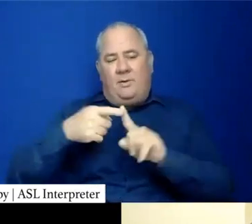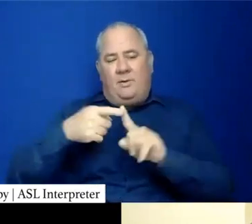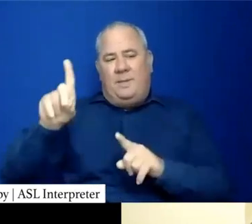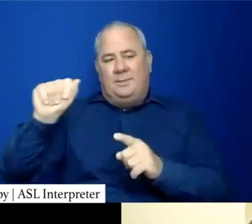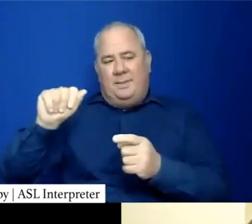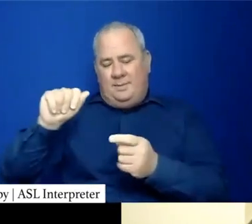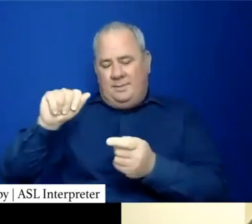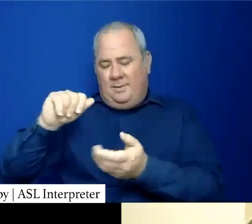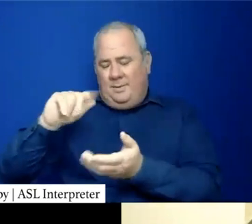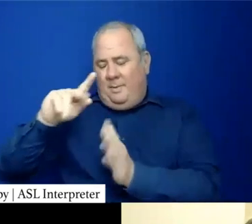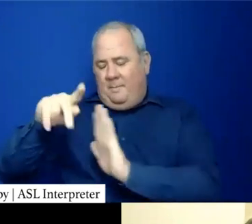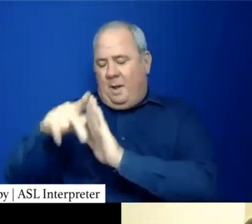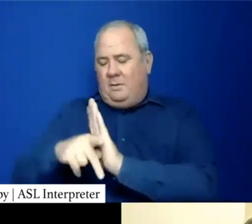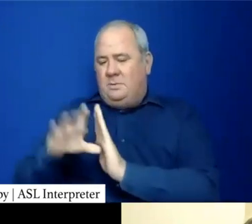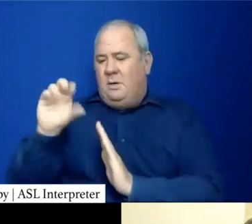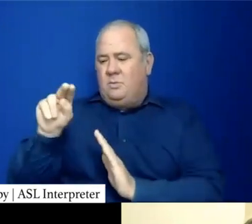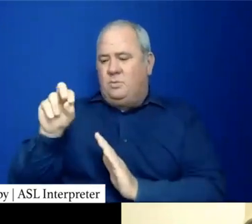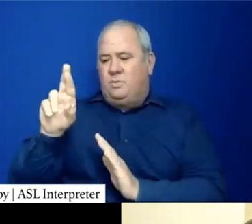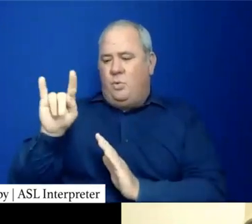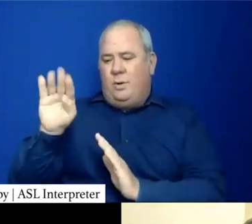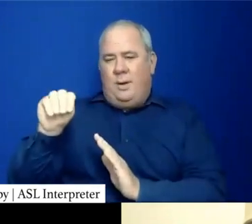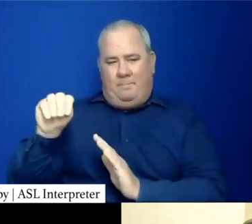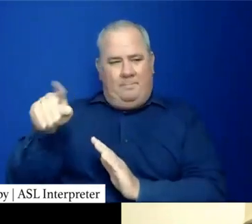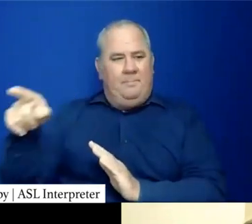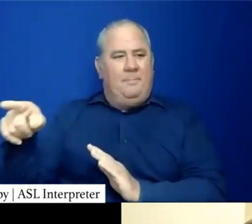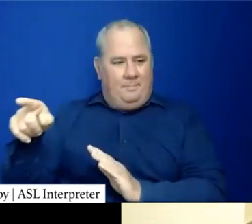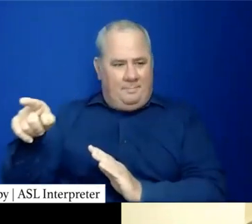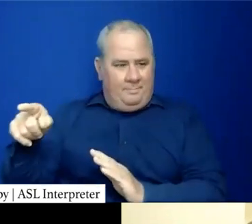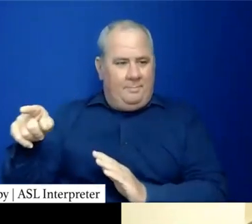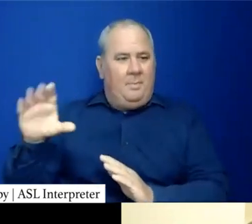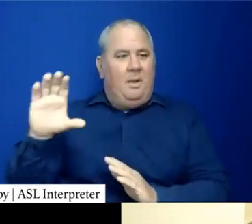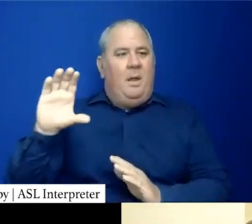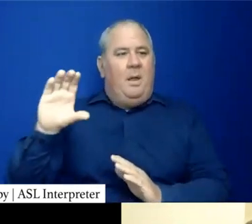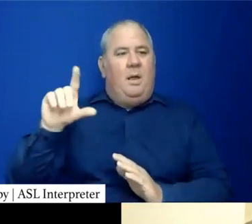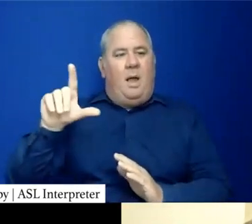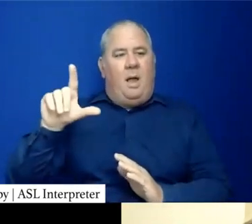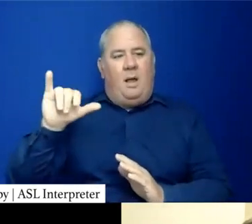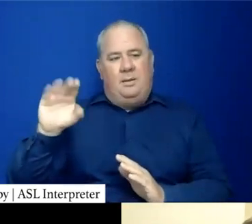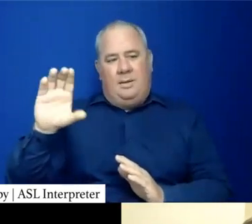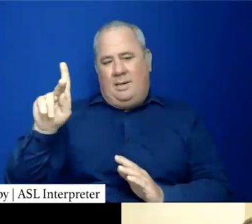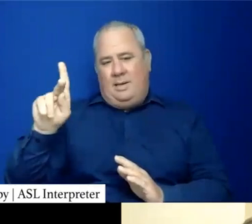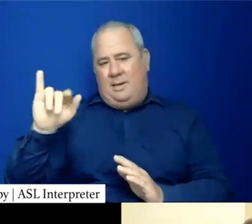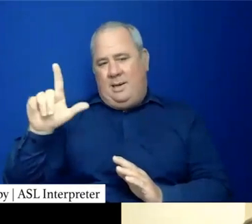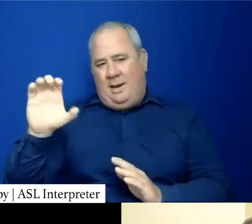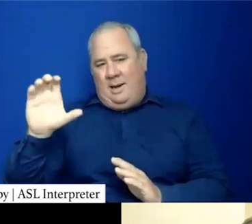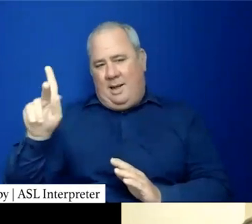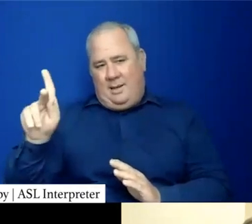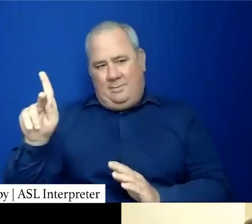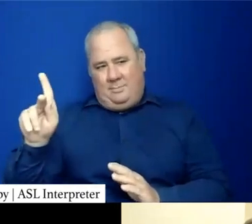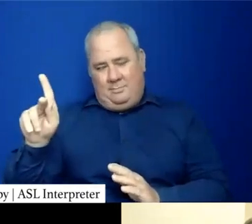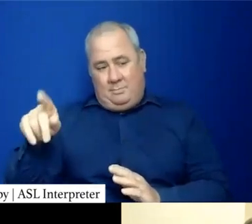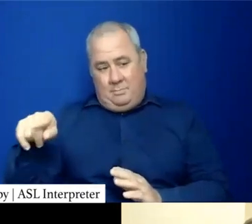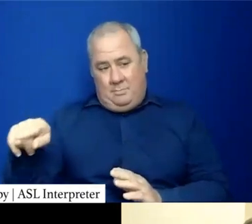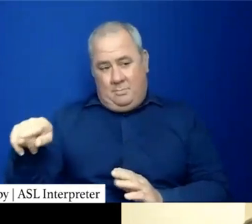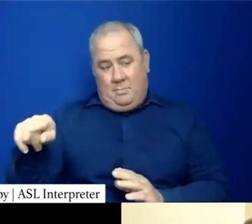but thanks to Colin Killick of DPC and a number of other people, like, we rewrote the